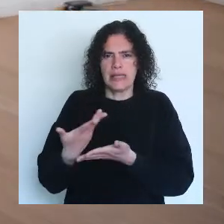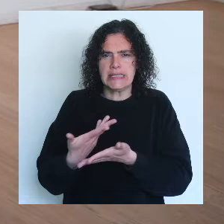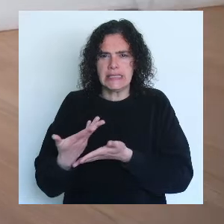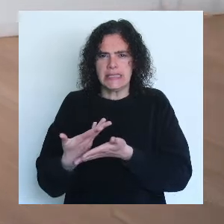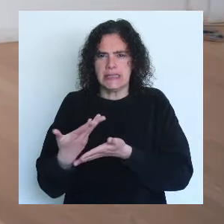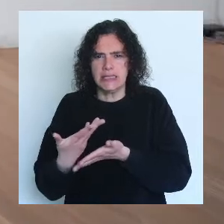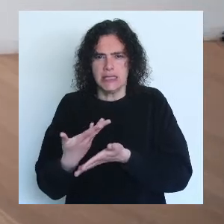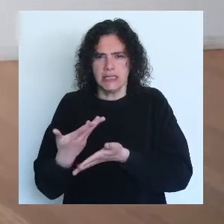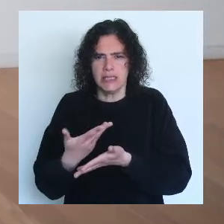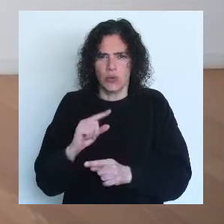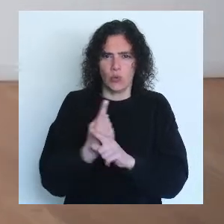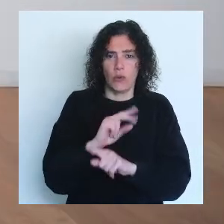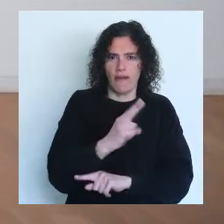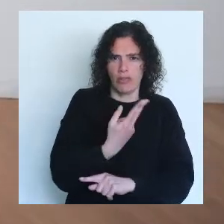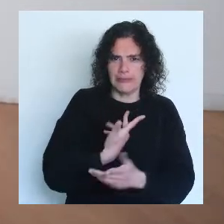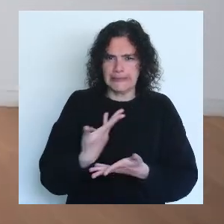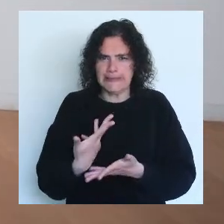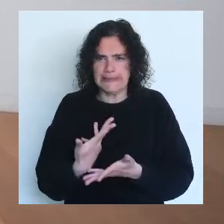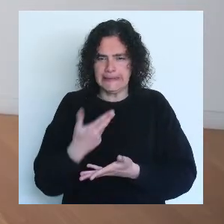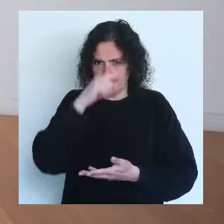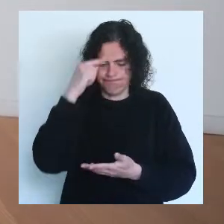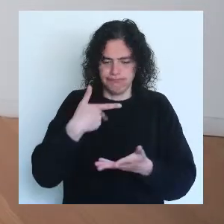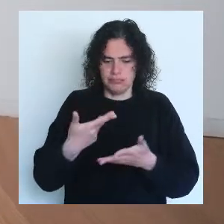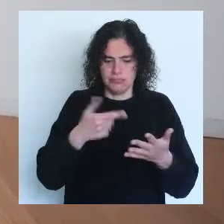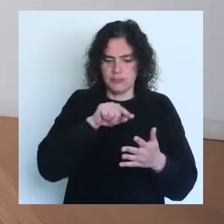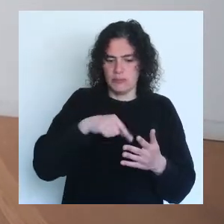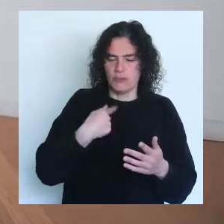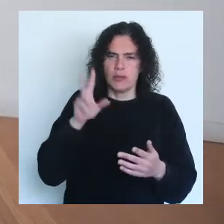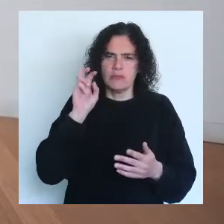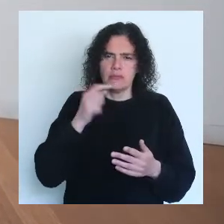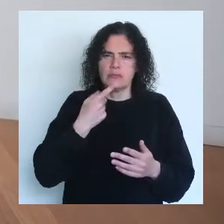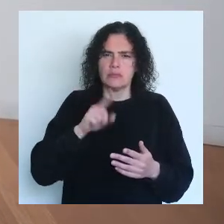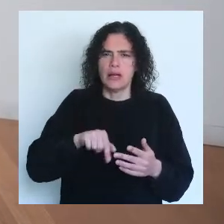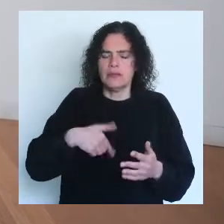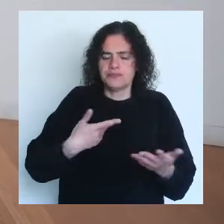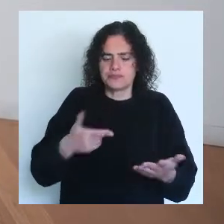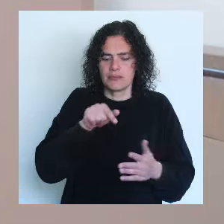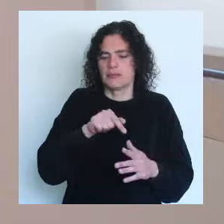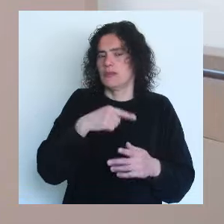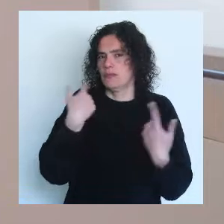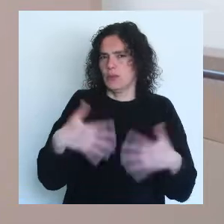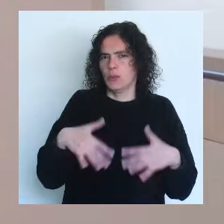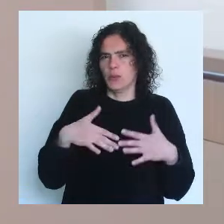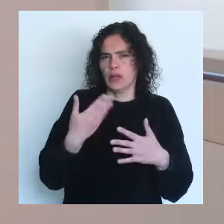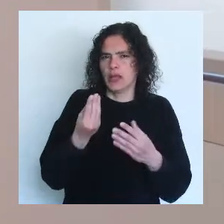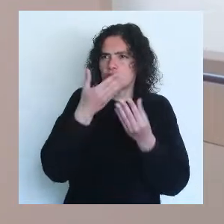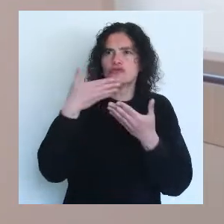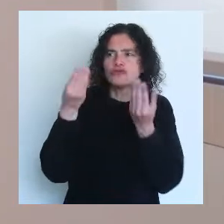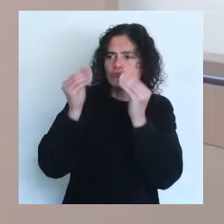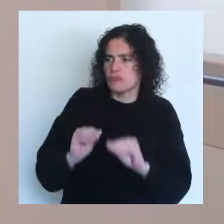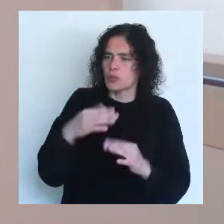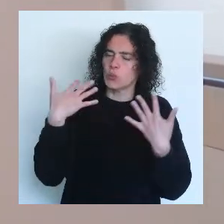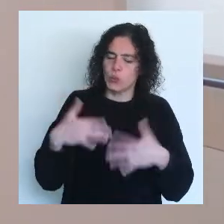a tension between two elements. But it's also, as very often with Artepovera, extremely